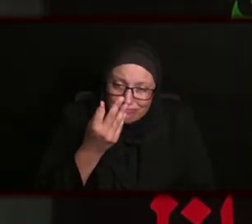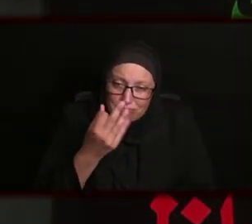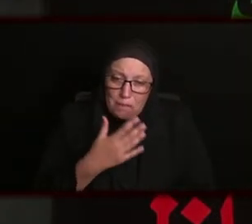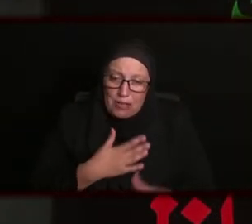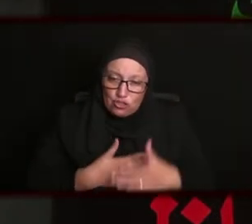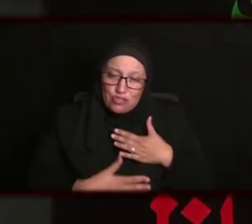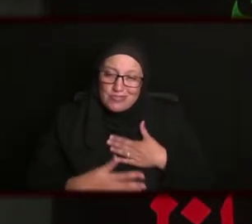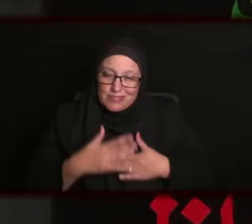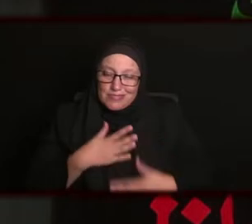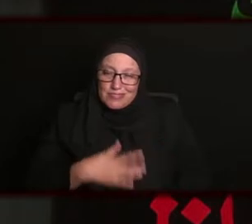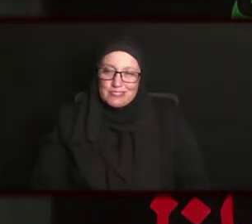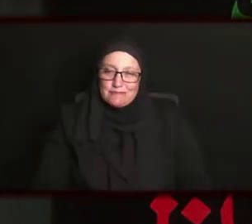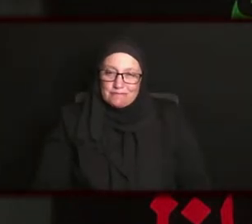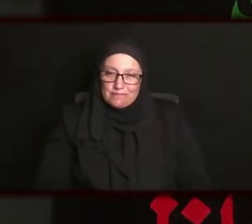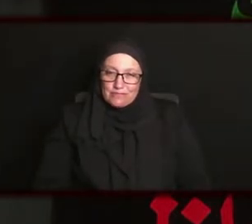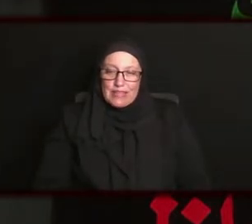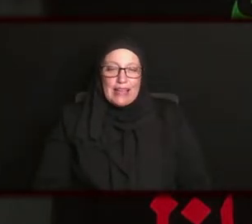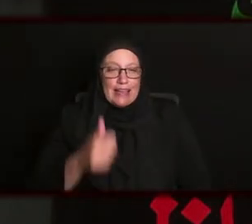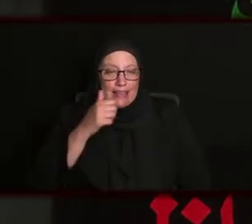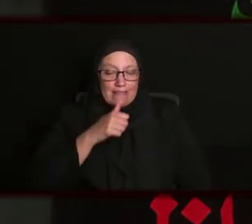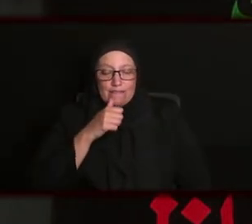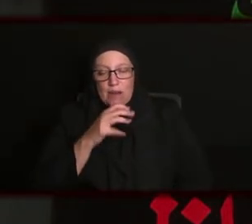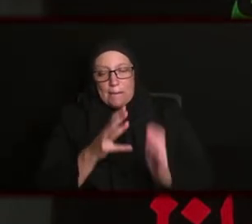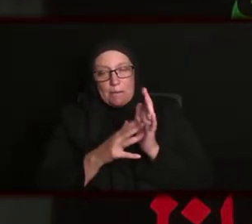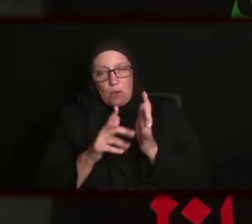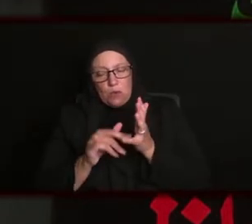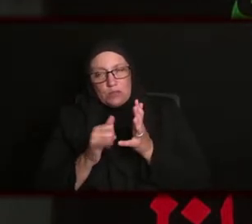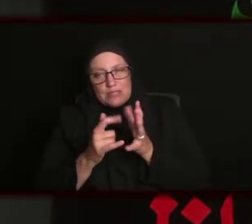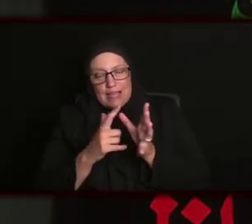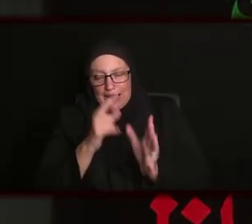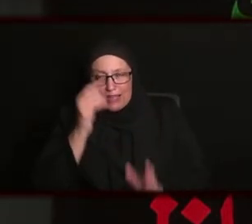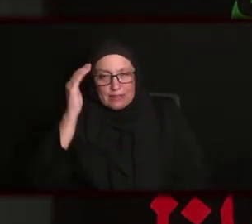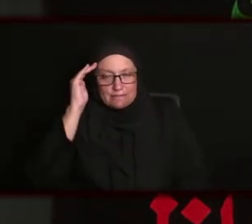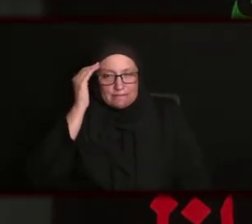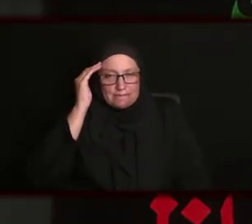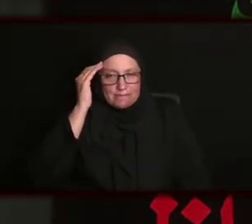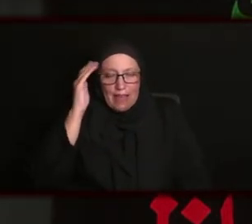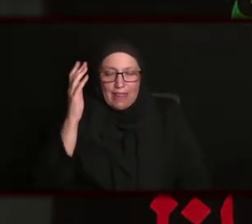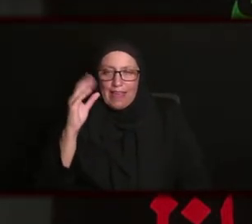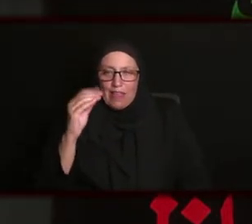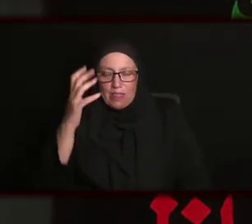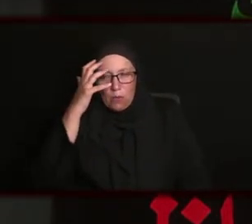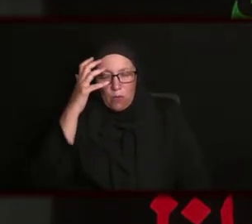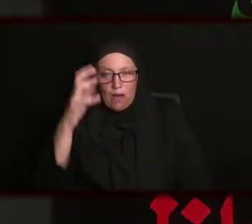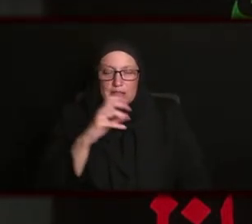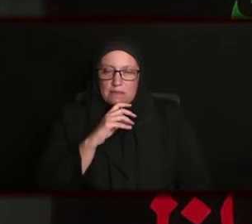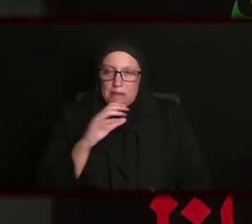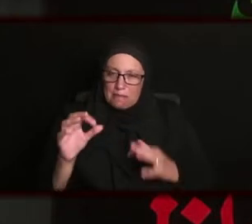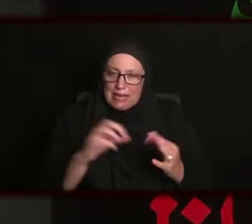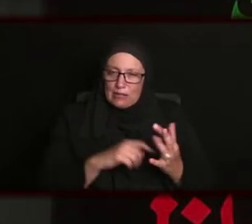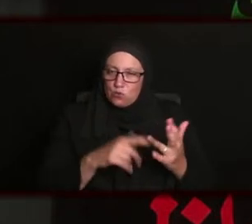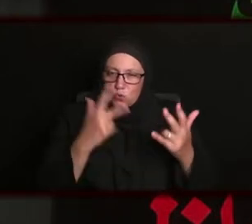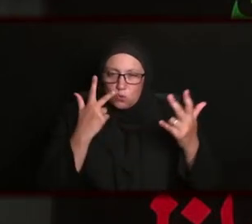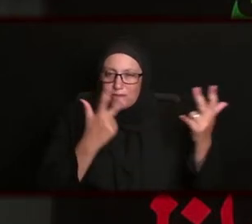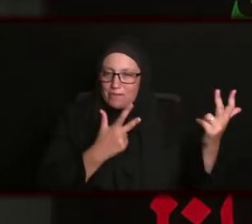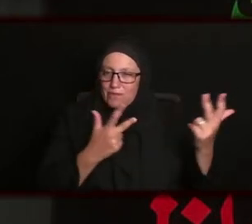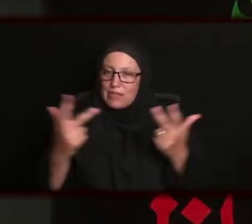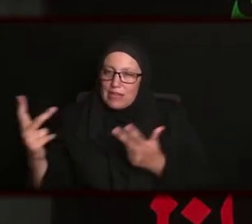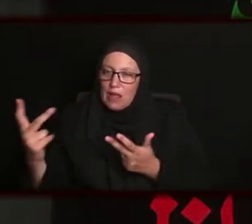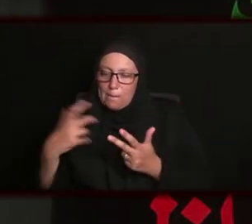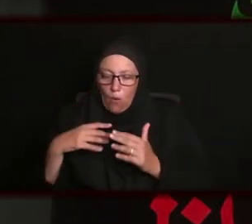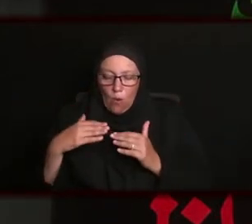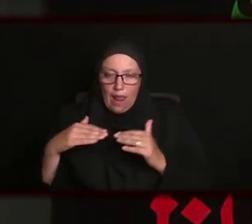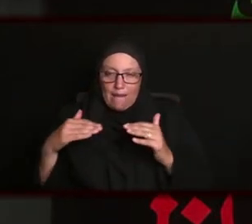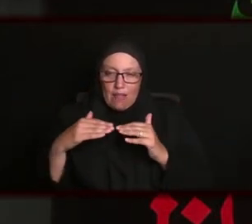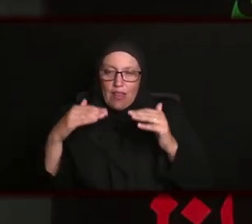could persevere and be patient, then the wise man was going to reveal to him more levels